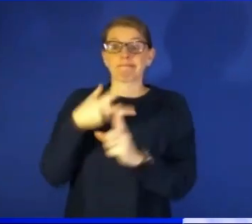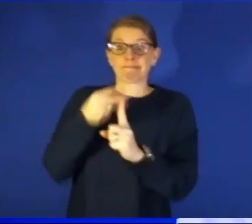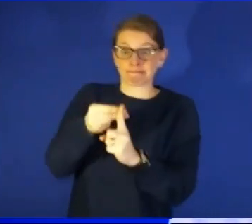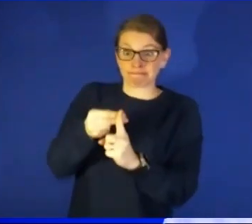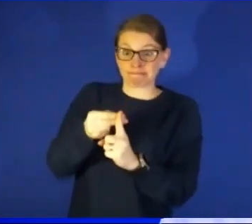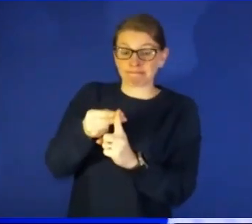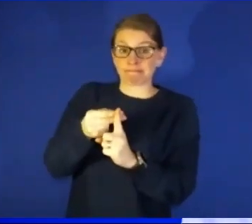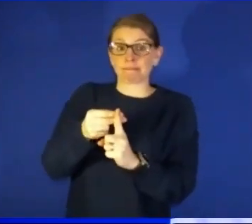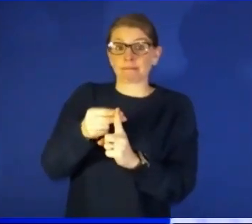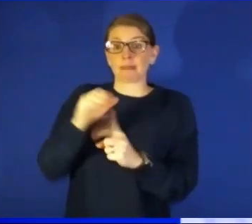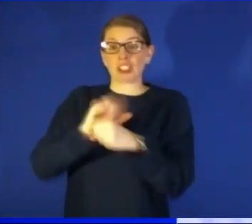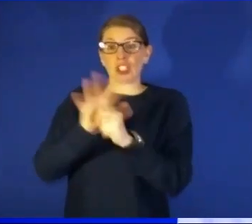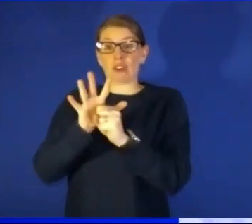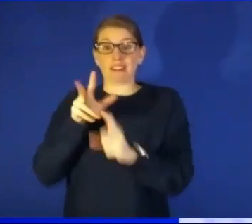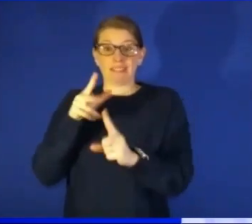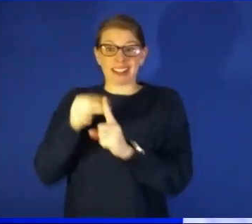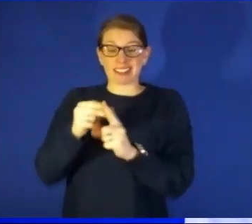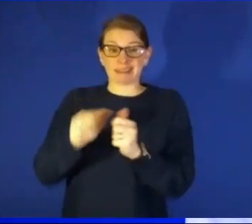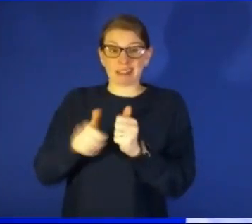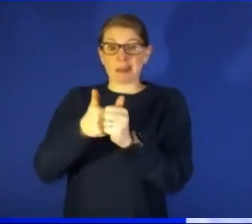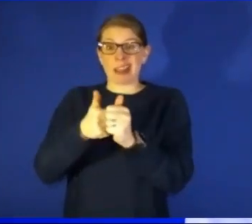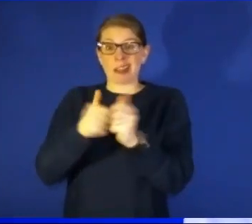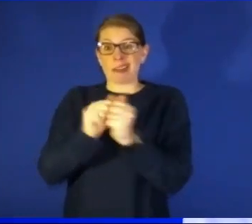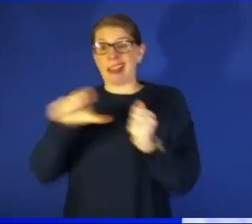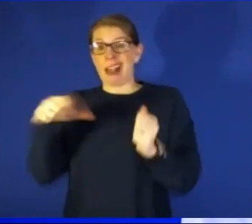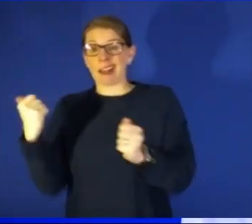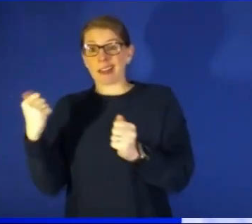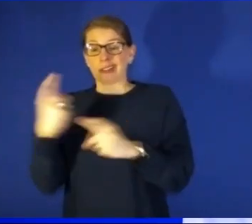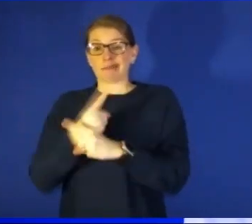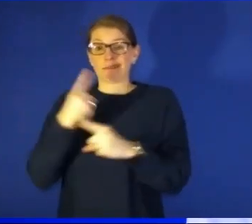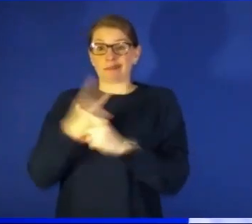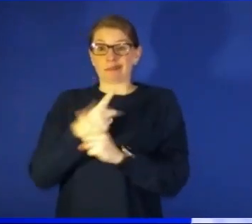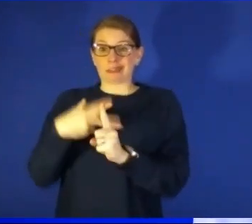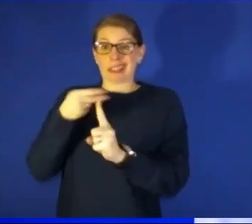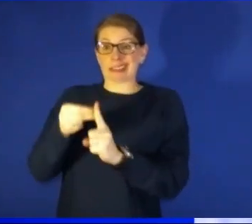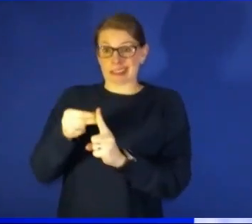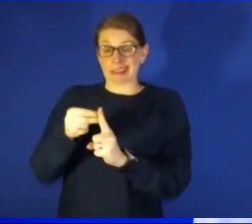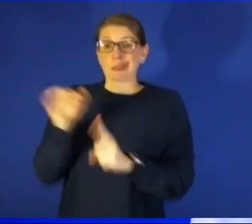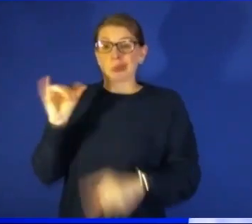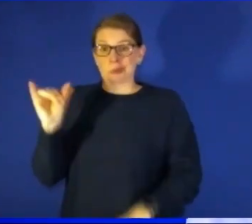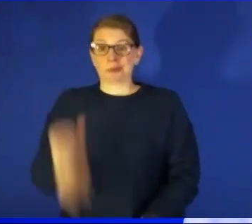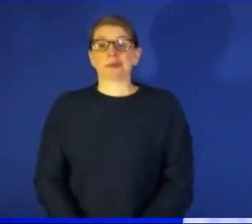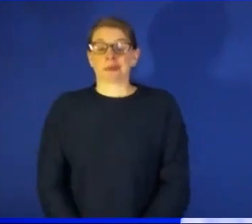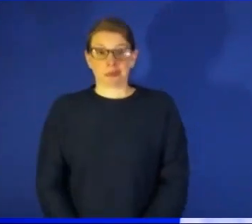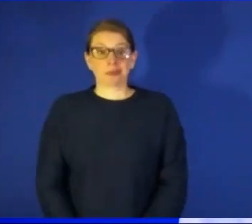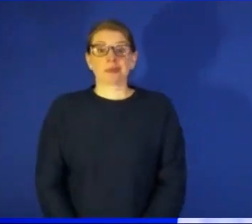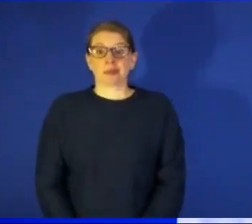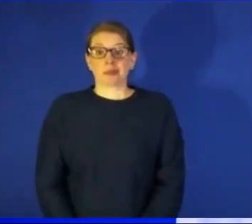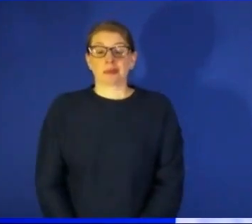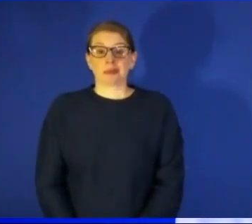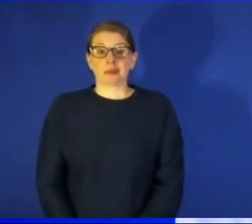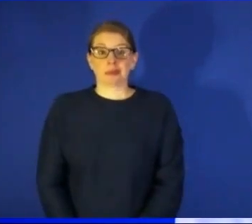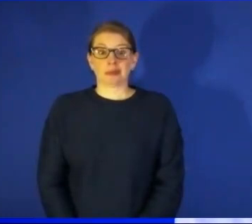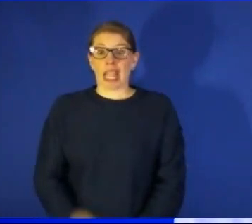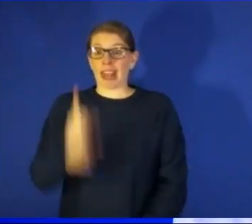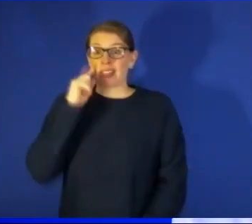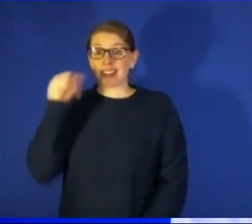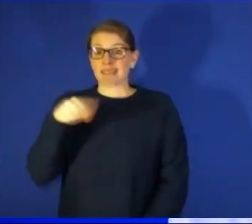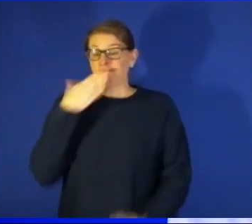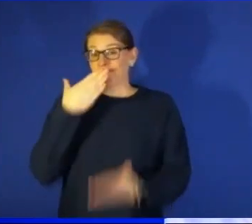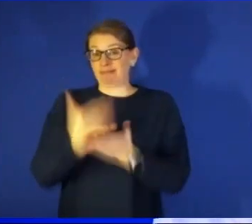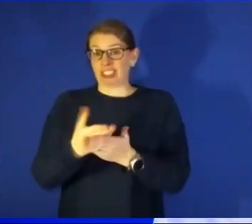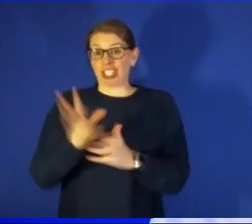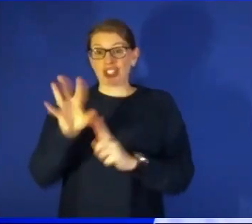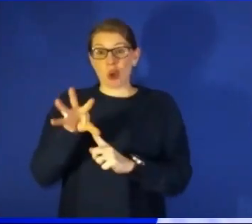COVID vaccines, and get up to date on your other regular vaccines as well. So I think this was a good show, and just goes to show you